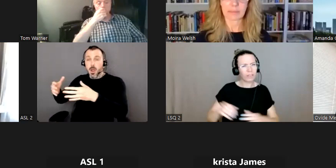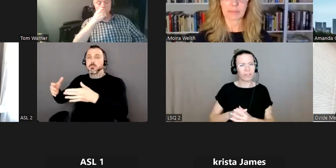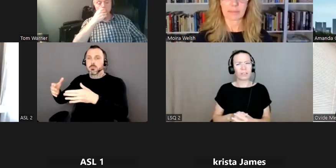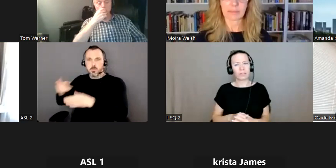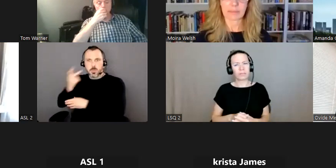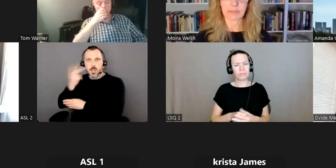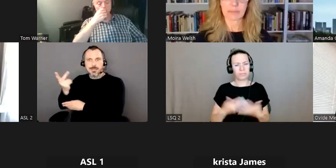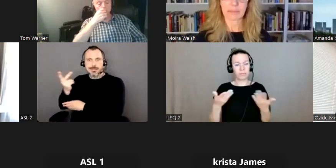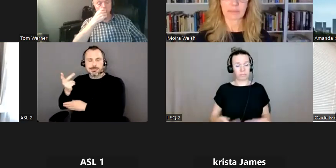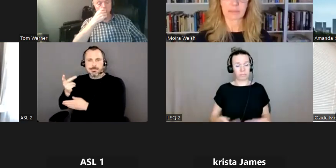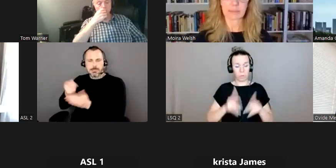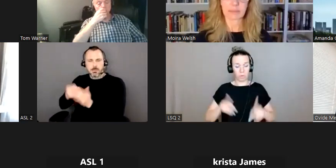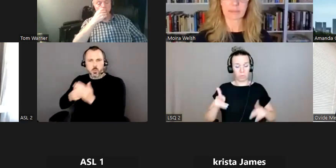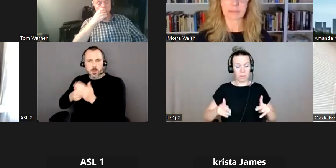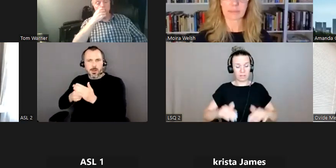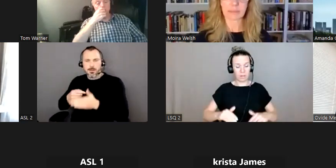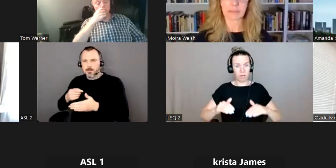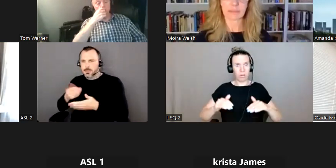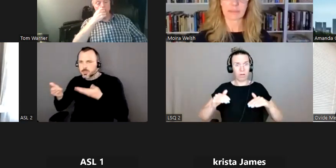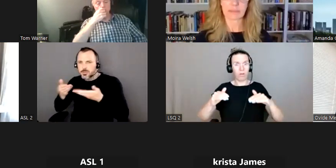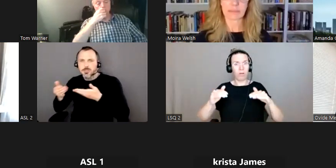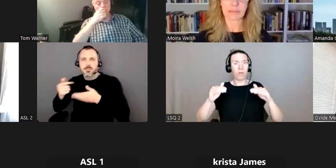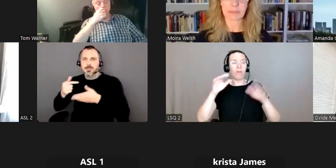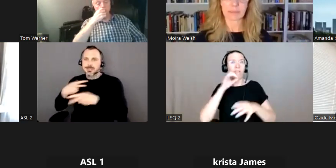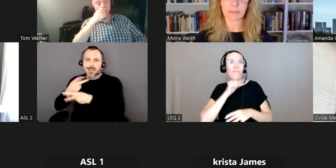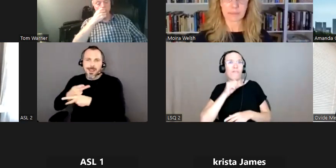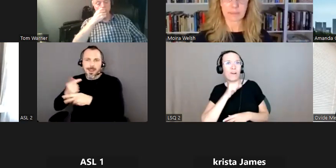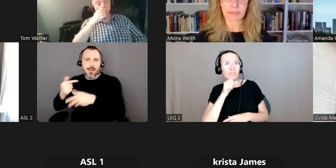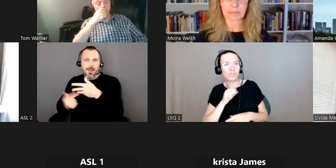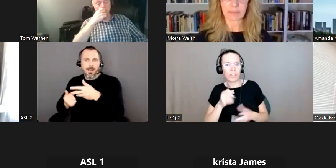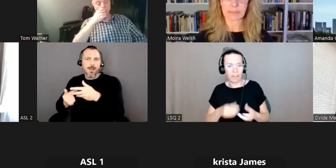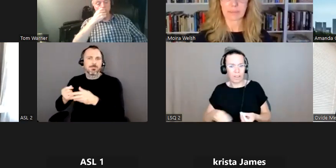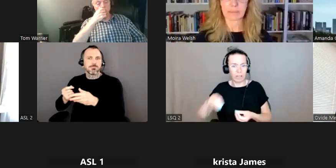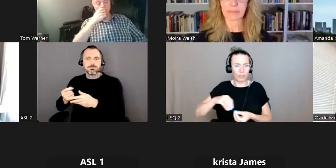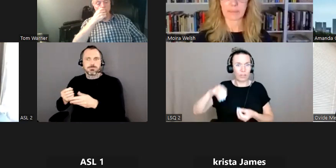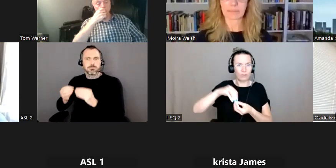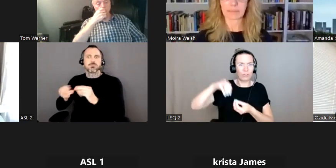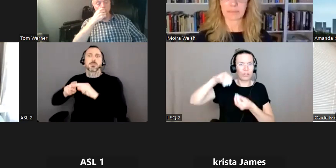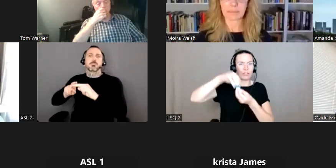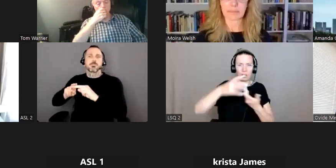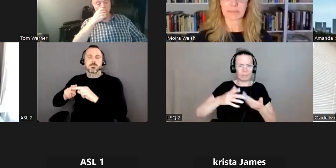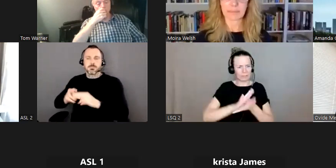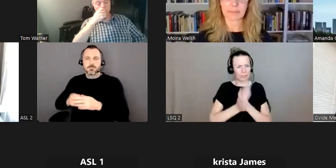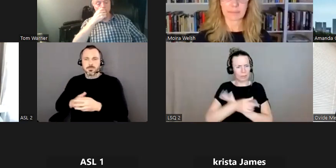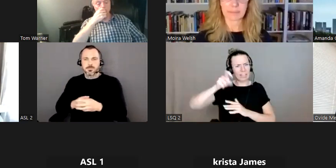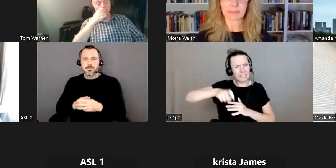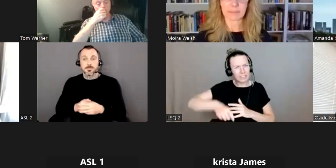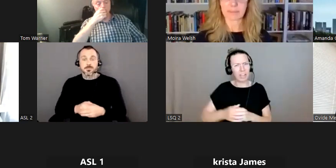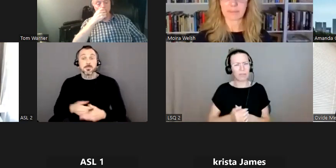demanding. I always tell people that, when my generation was growing